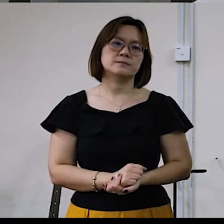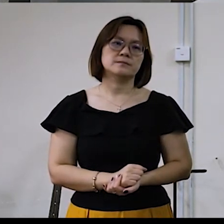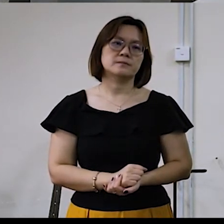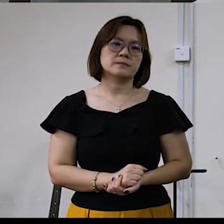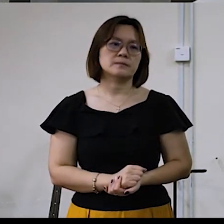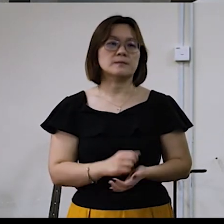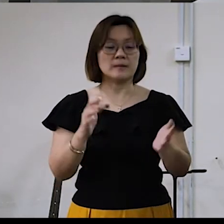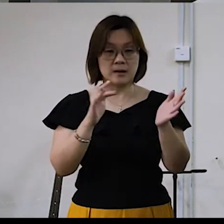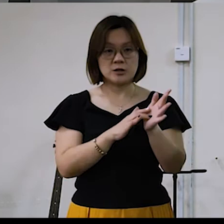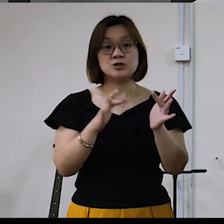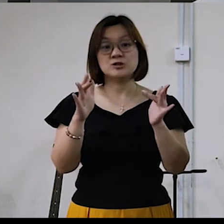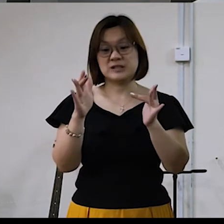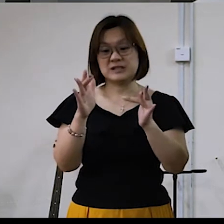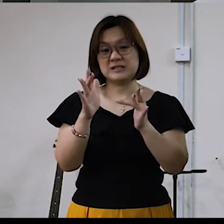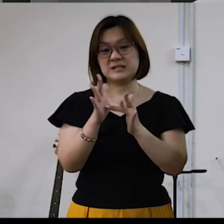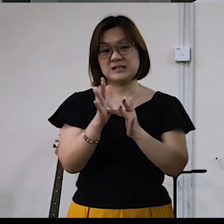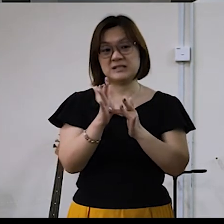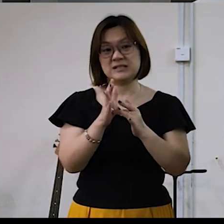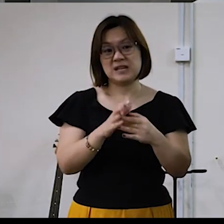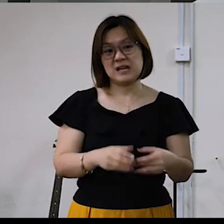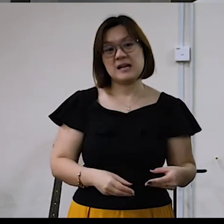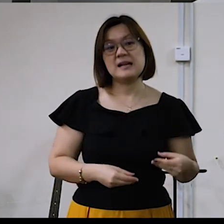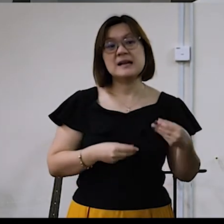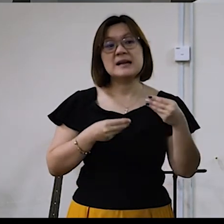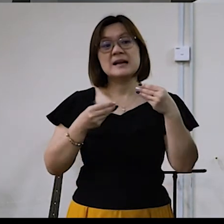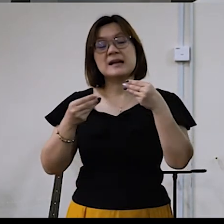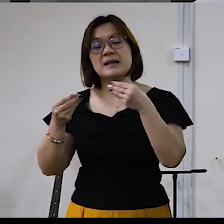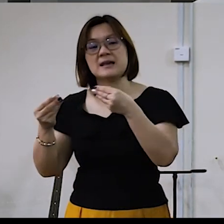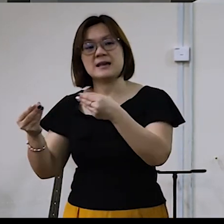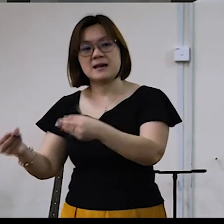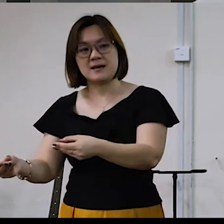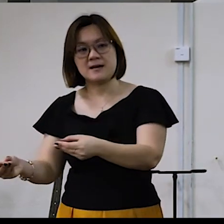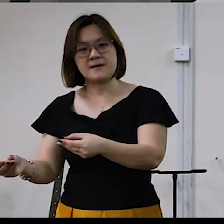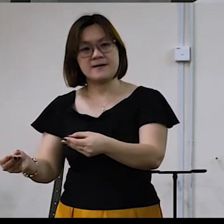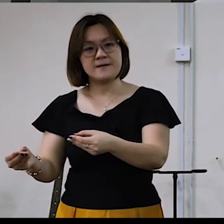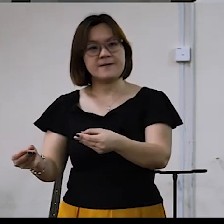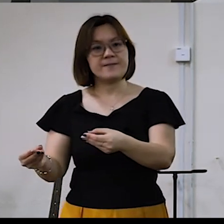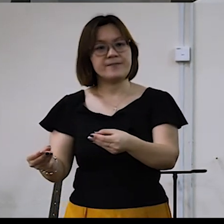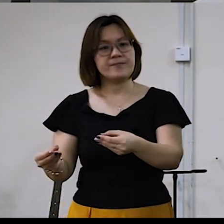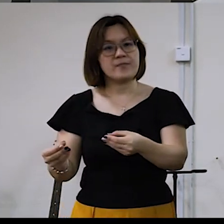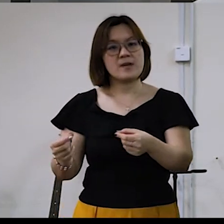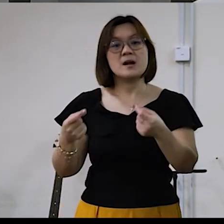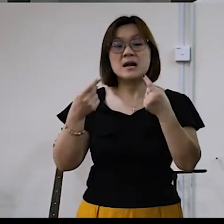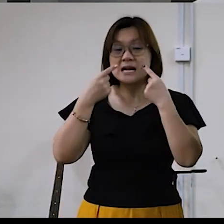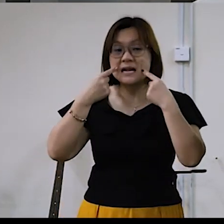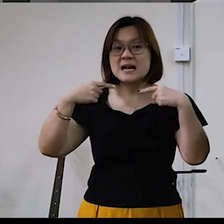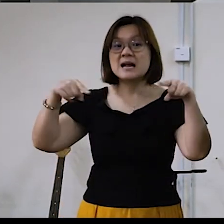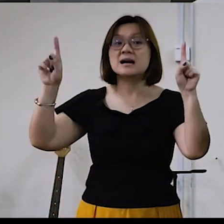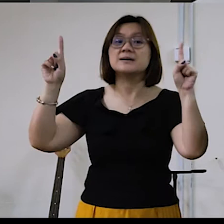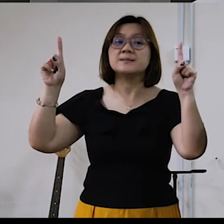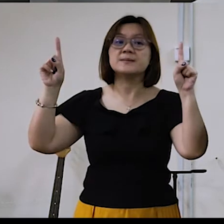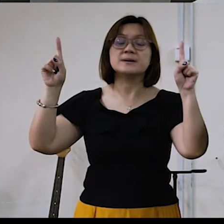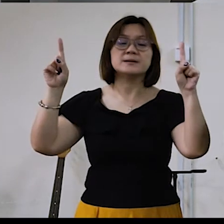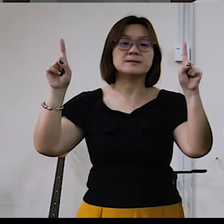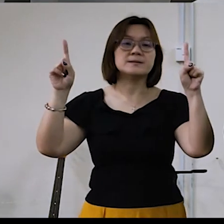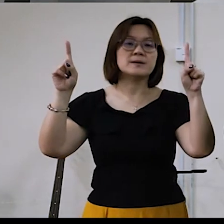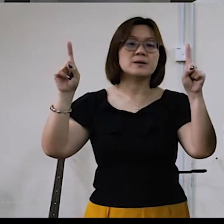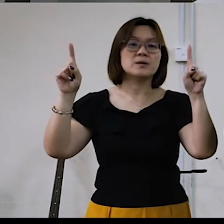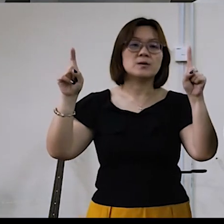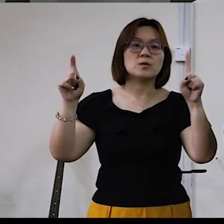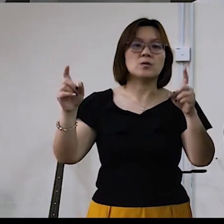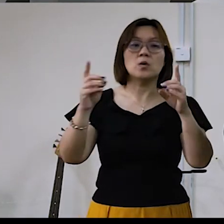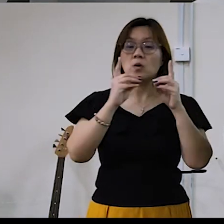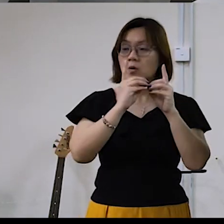chosen. So who starts giving commandments? Who starts doing things? Who starts leading? It's the Holy Spirit. Jesus has